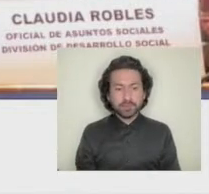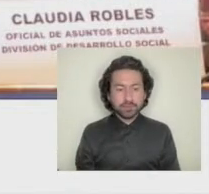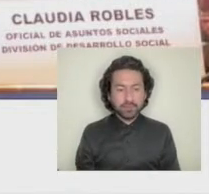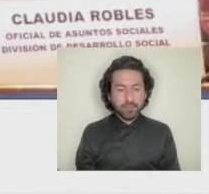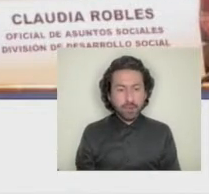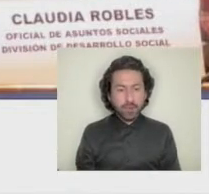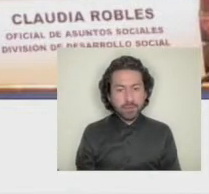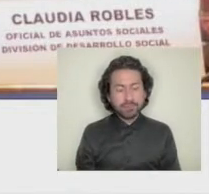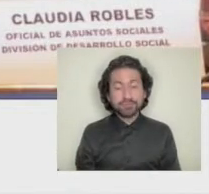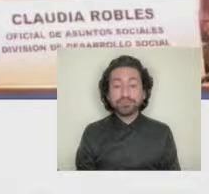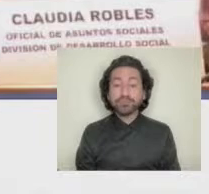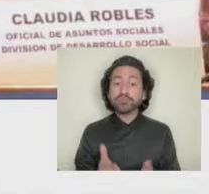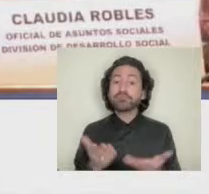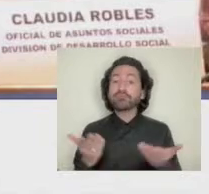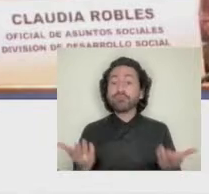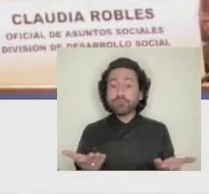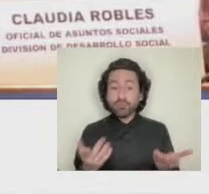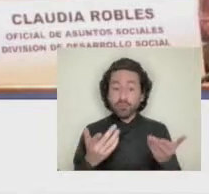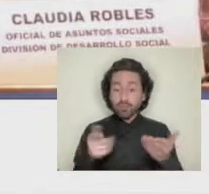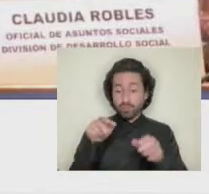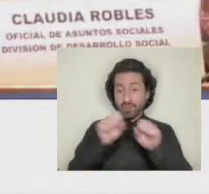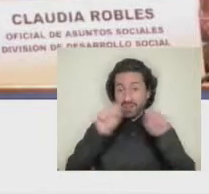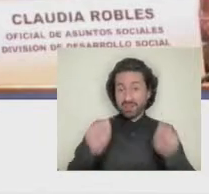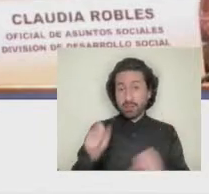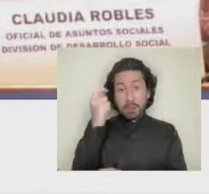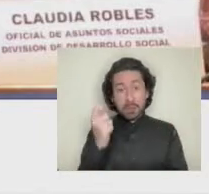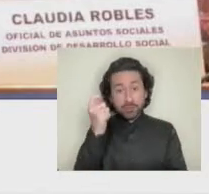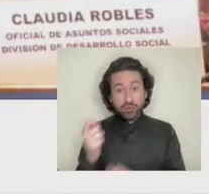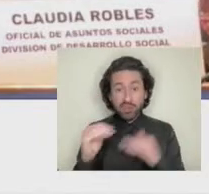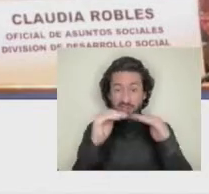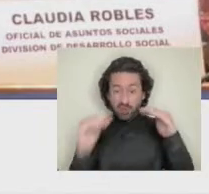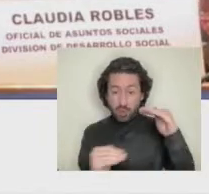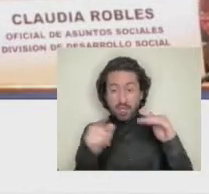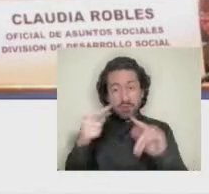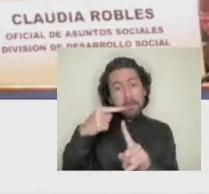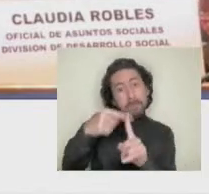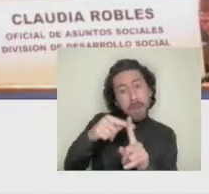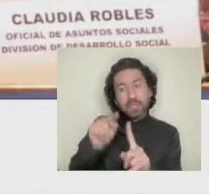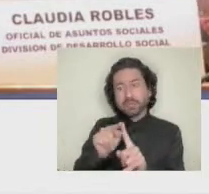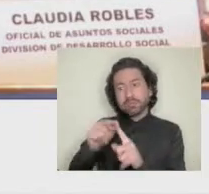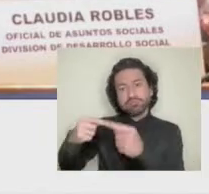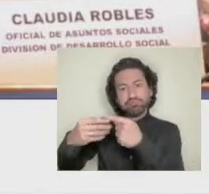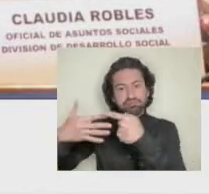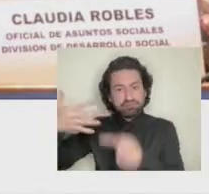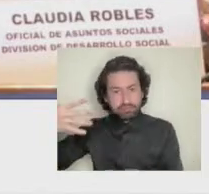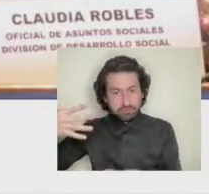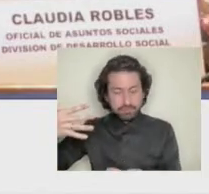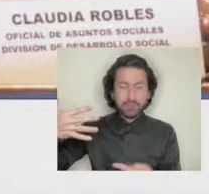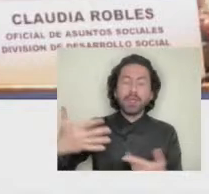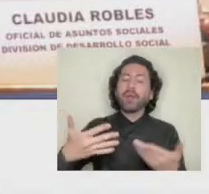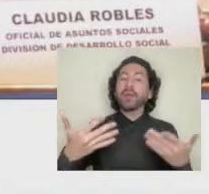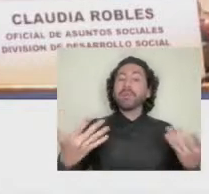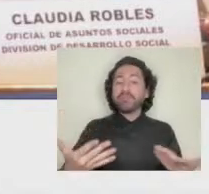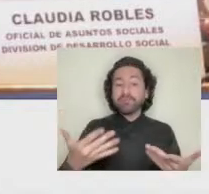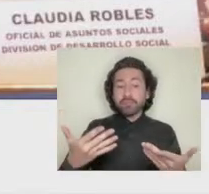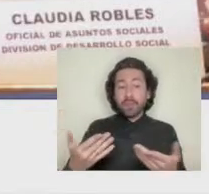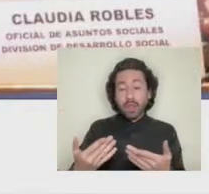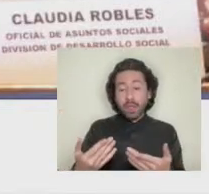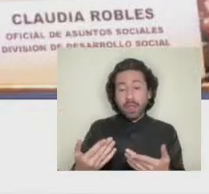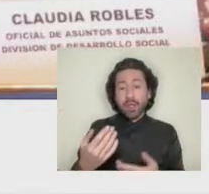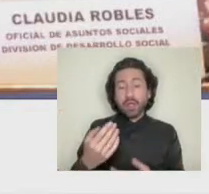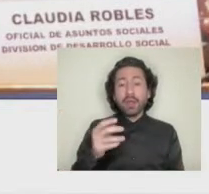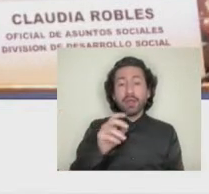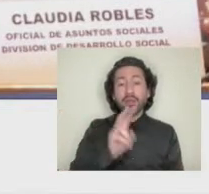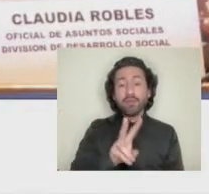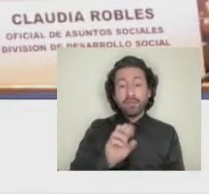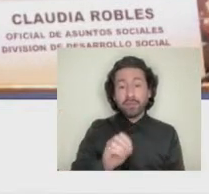significant. Inequalities in pension systems are linked to other dimensions in addition to income. It is worth highlighting that